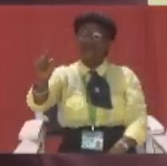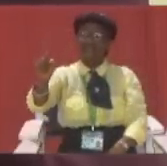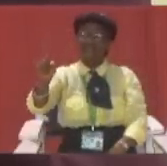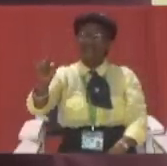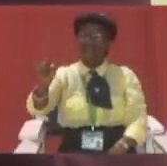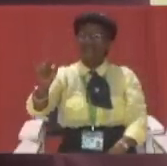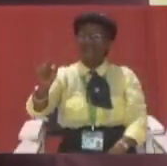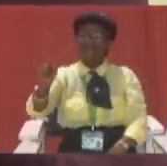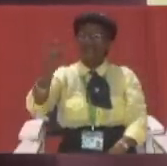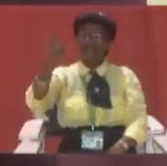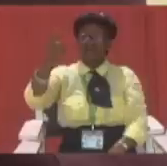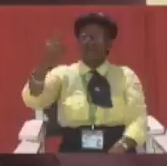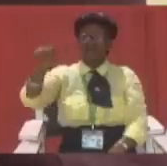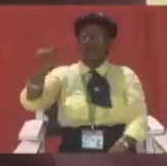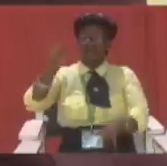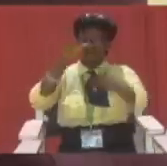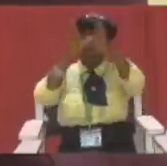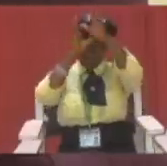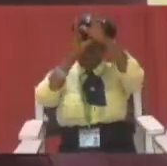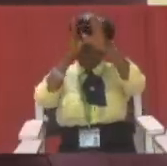the Father of all mothers,